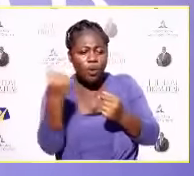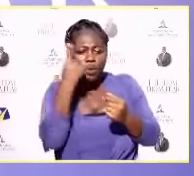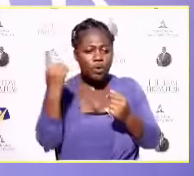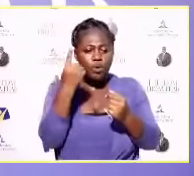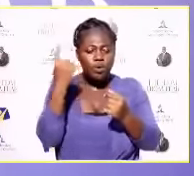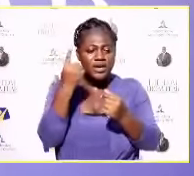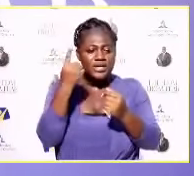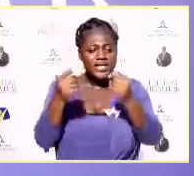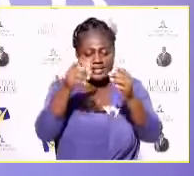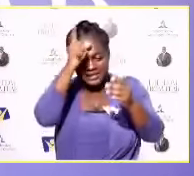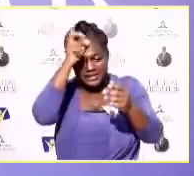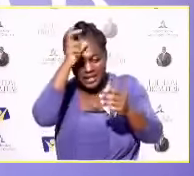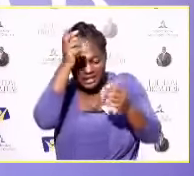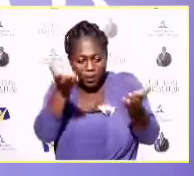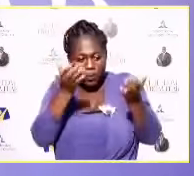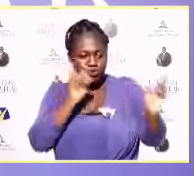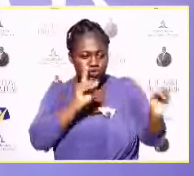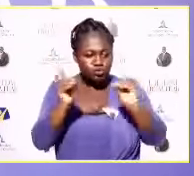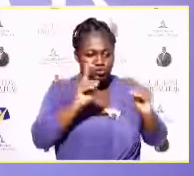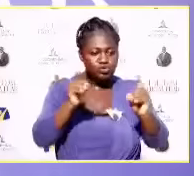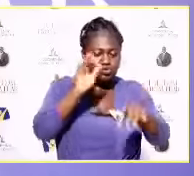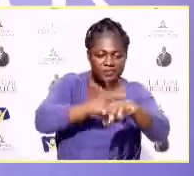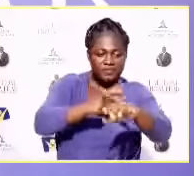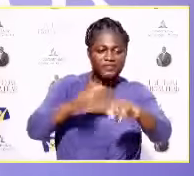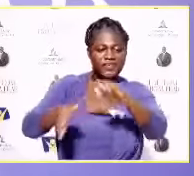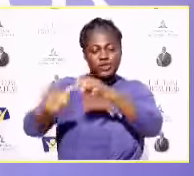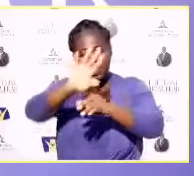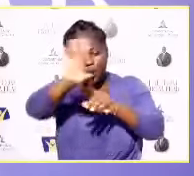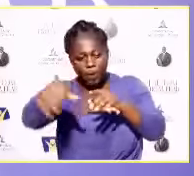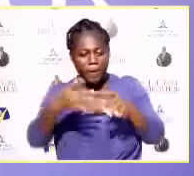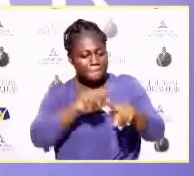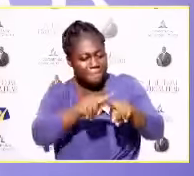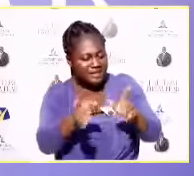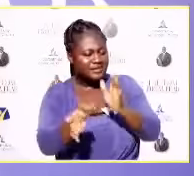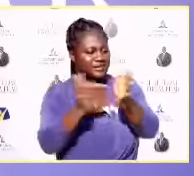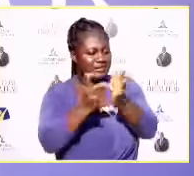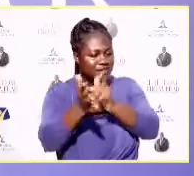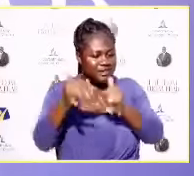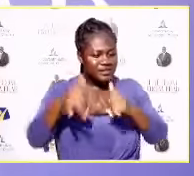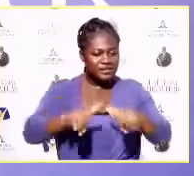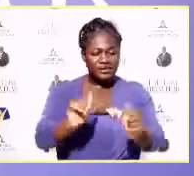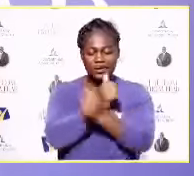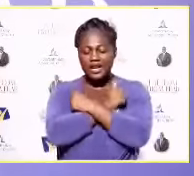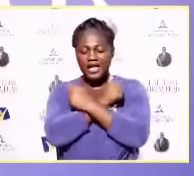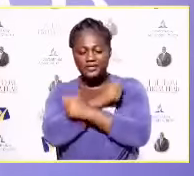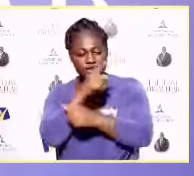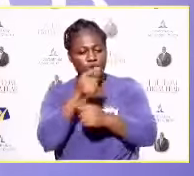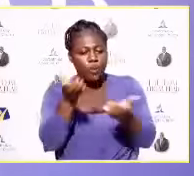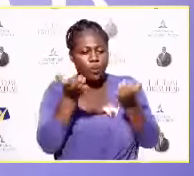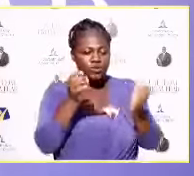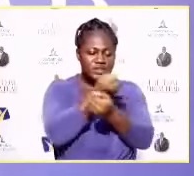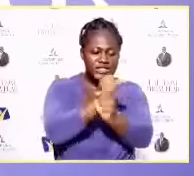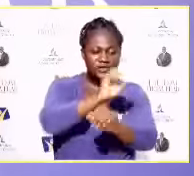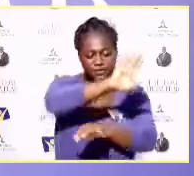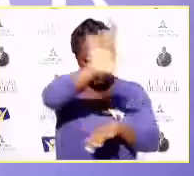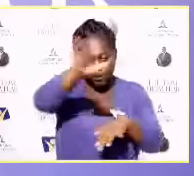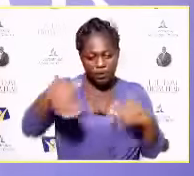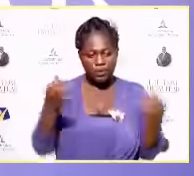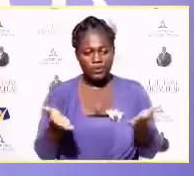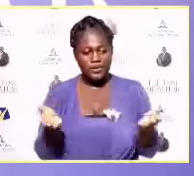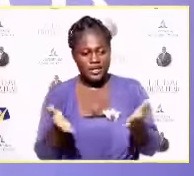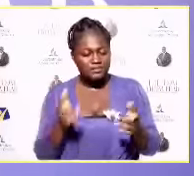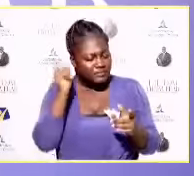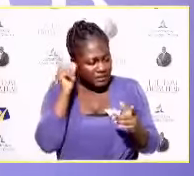now. But Jesus loves you. He wants to save you. Listen